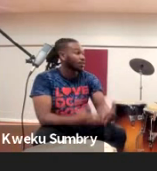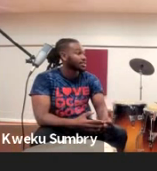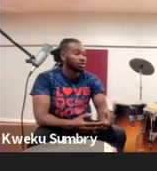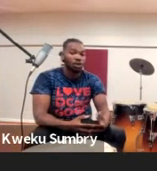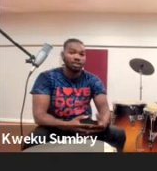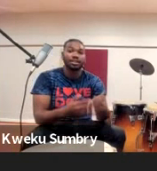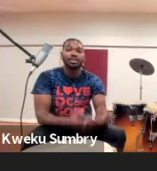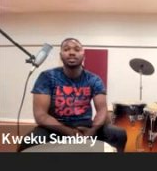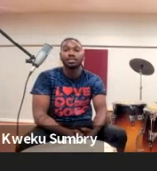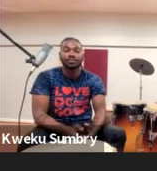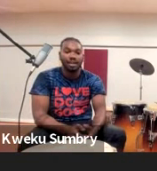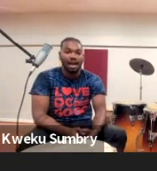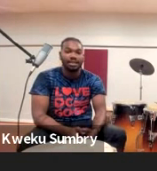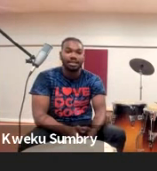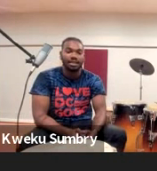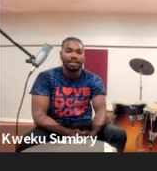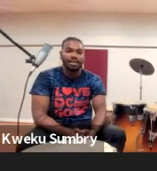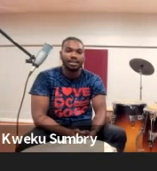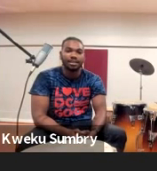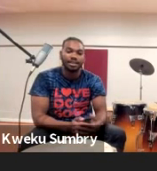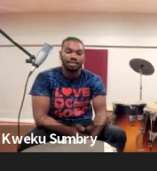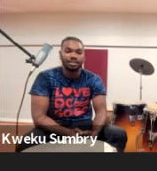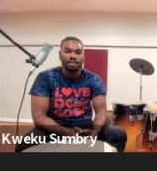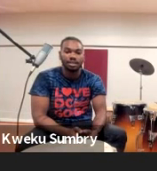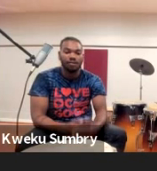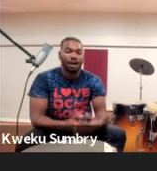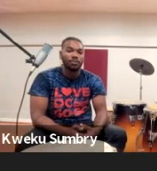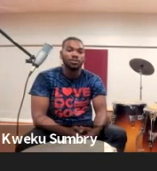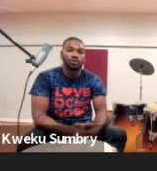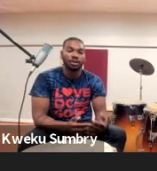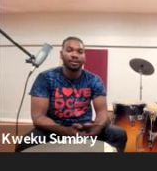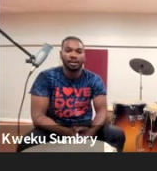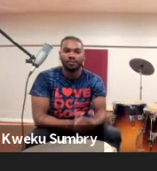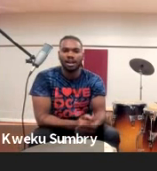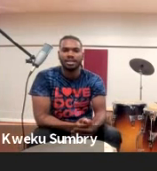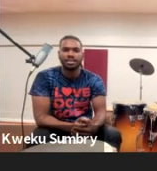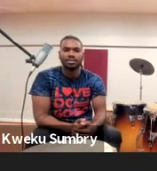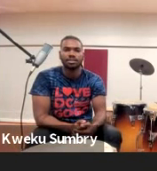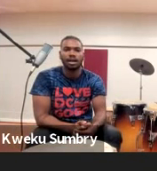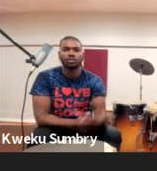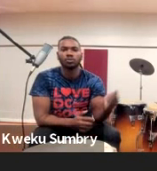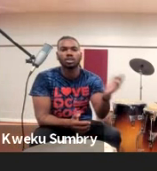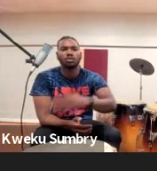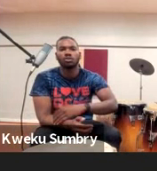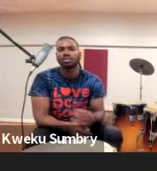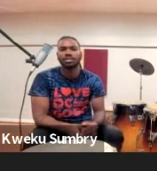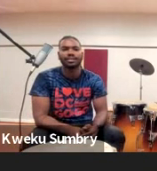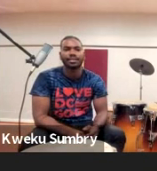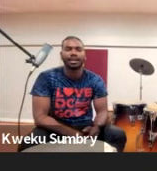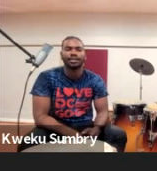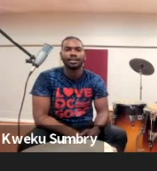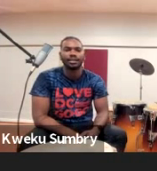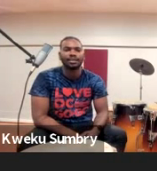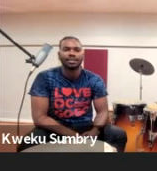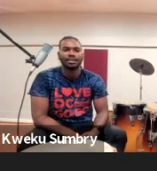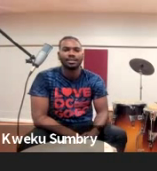down Christ, to call down the energy of God and the energy of our people and of our ancestors. So we can go on to the next